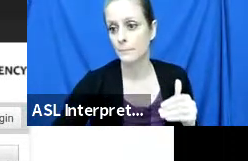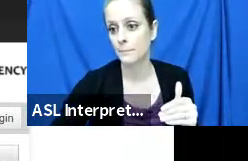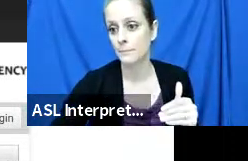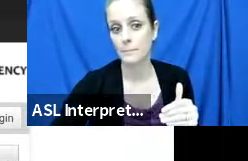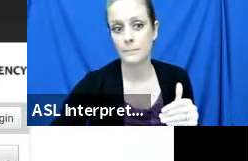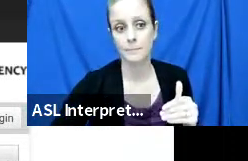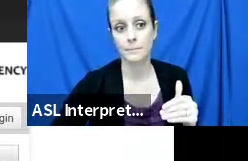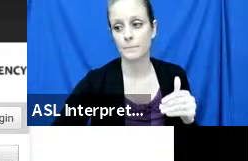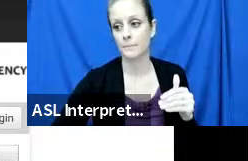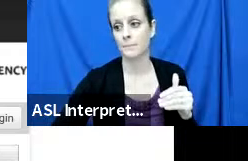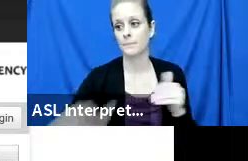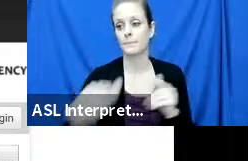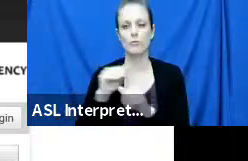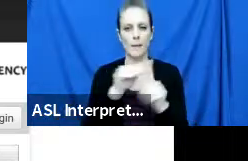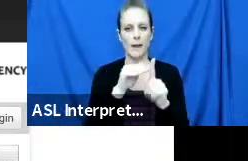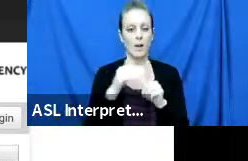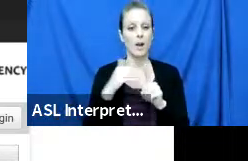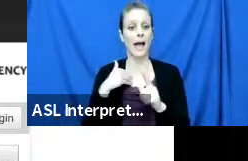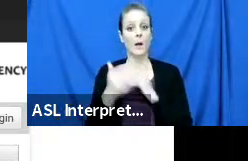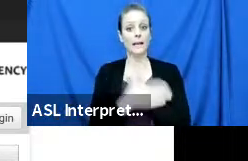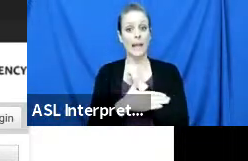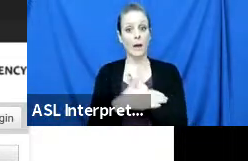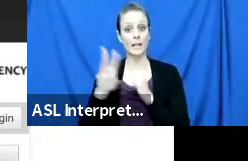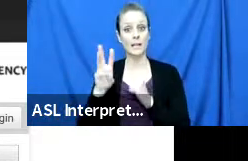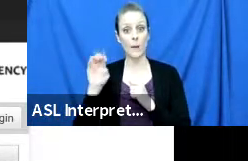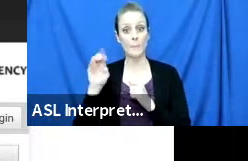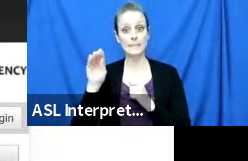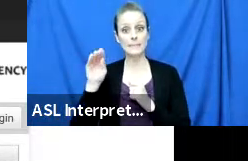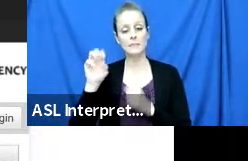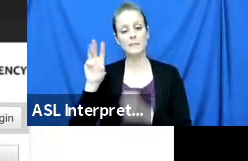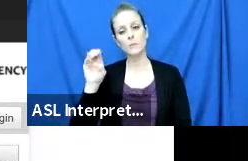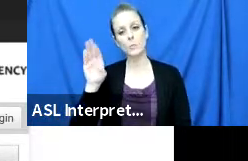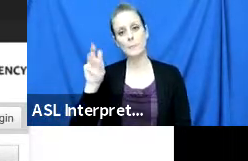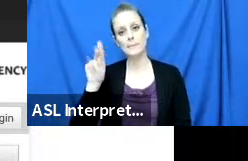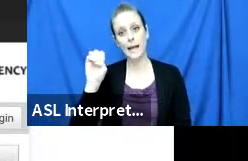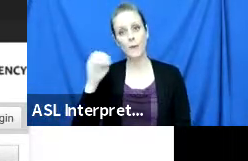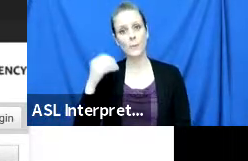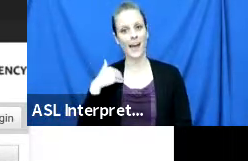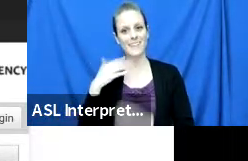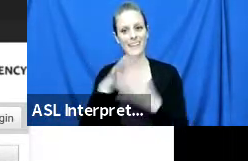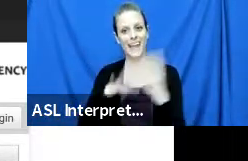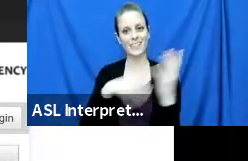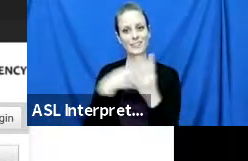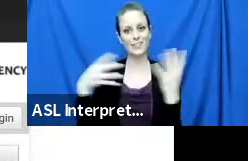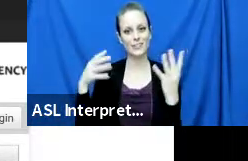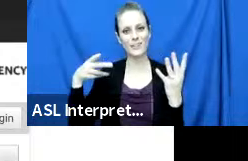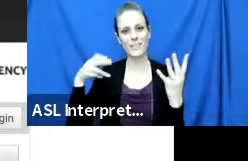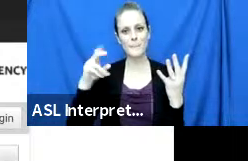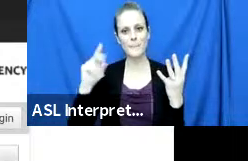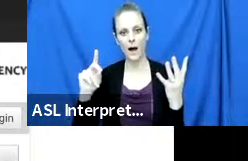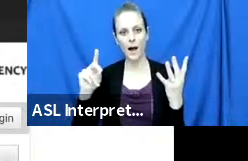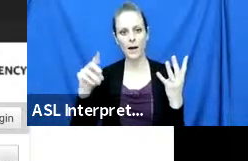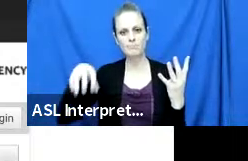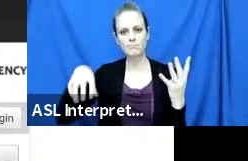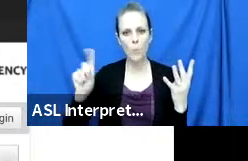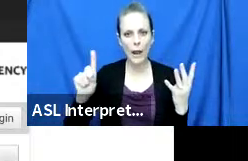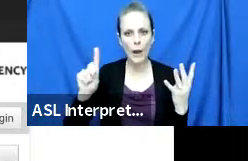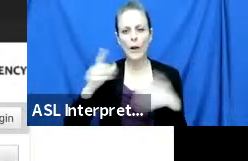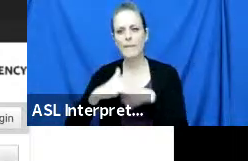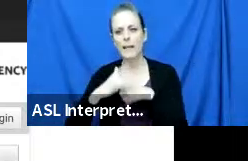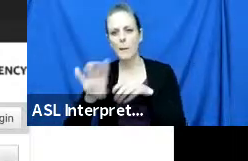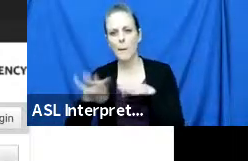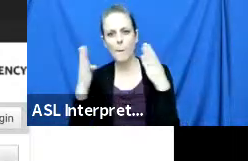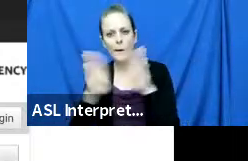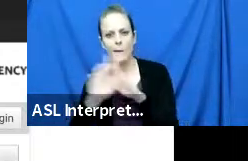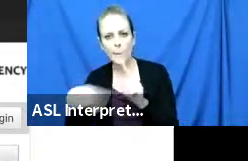a calendar of pods that are available to the public. And when you go there, we always keep this updated. You can click on